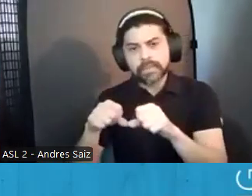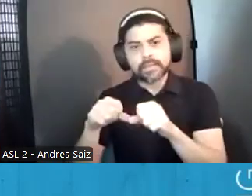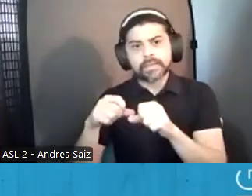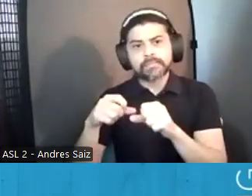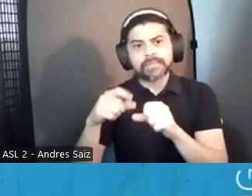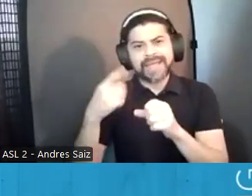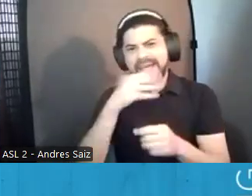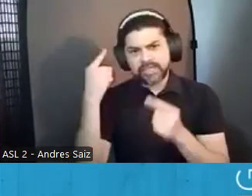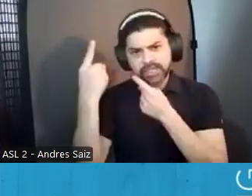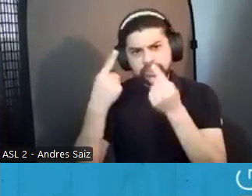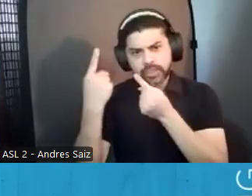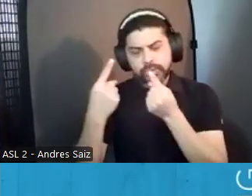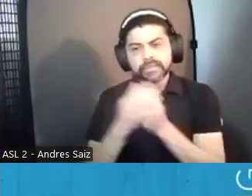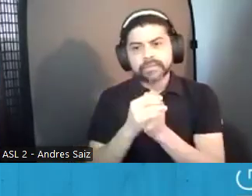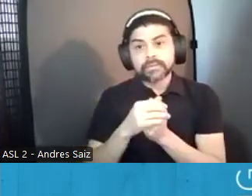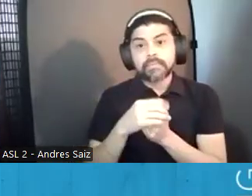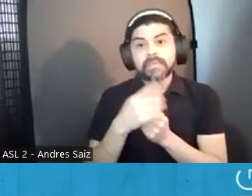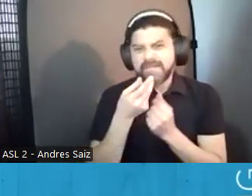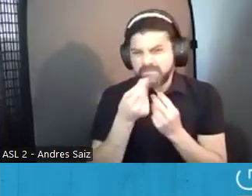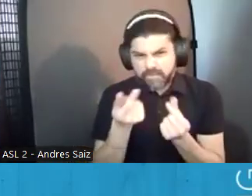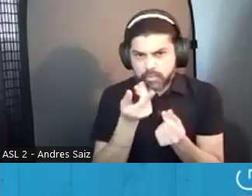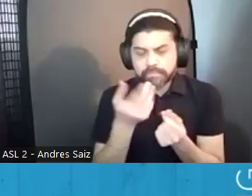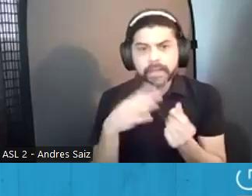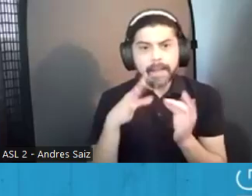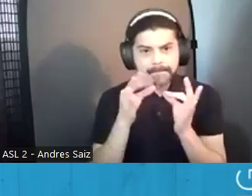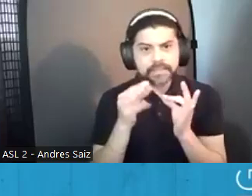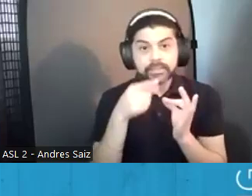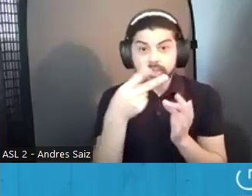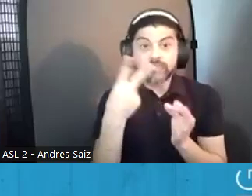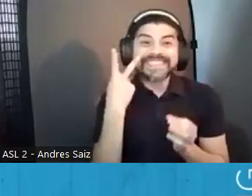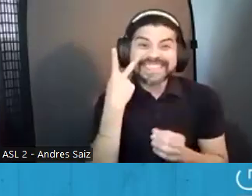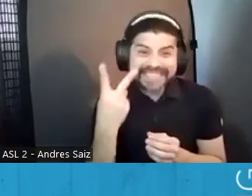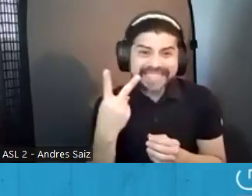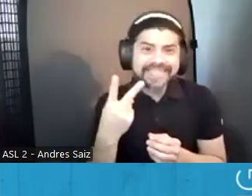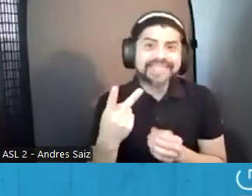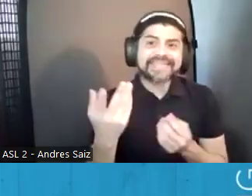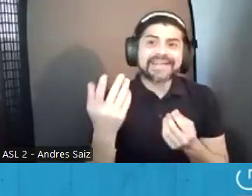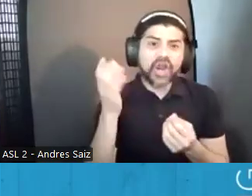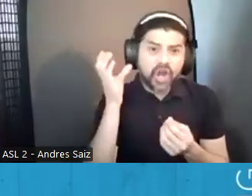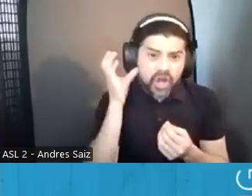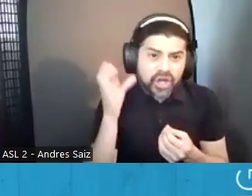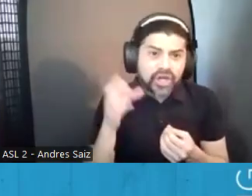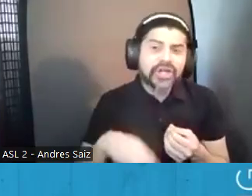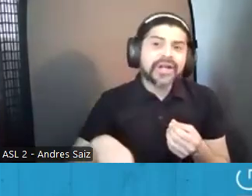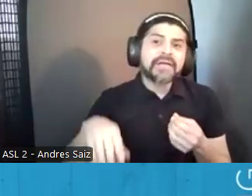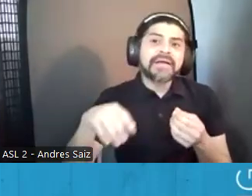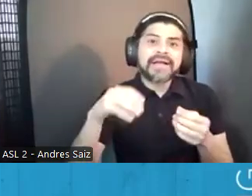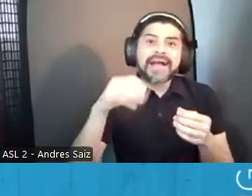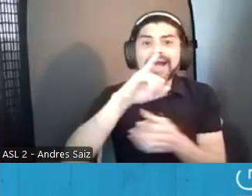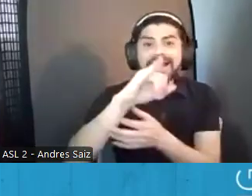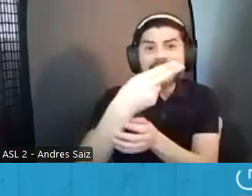say very quickly is that you've seen and heard, right, both in terms of in-home supportive